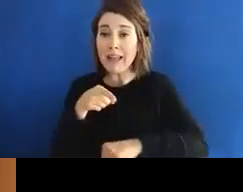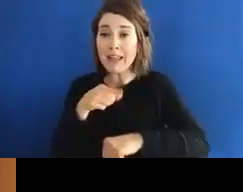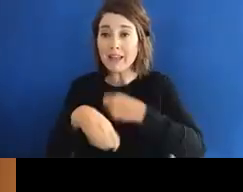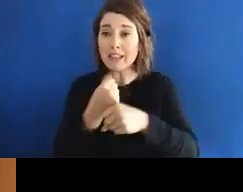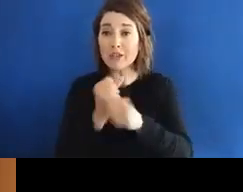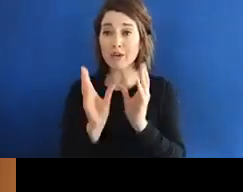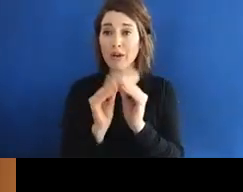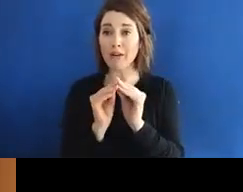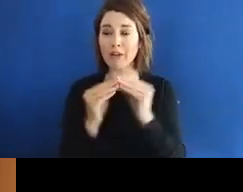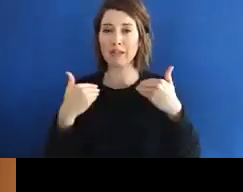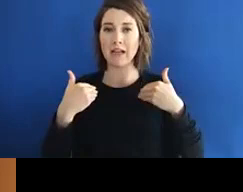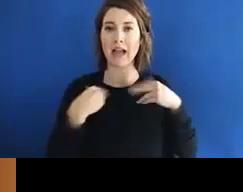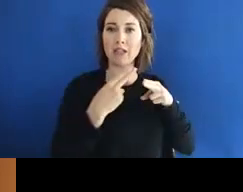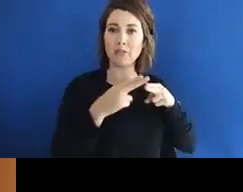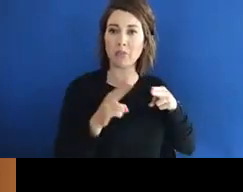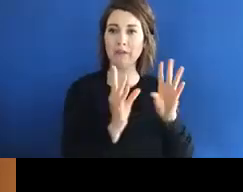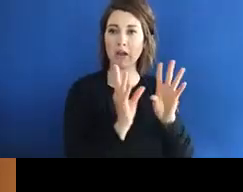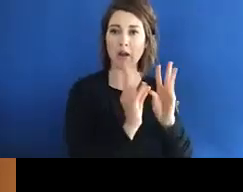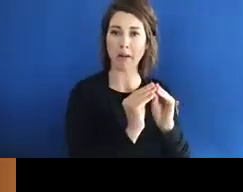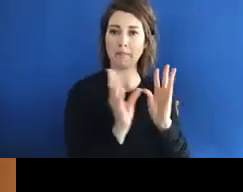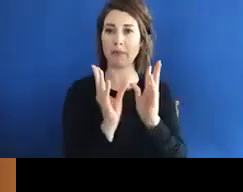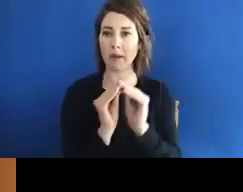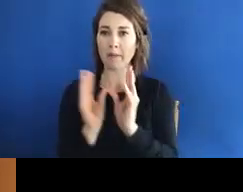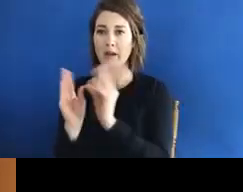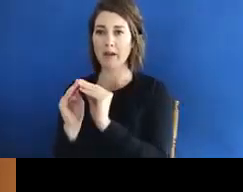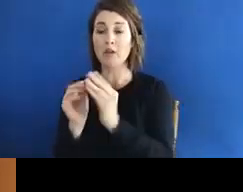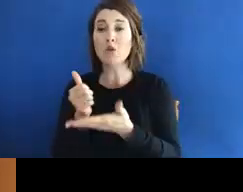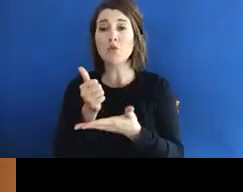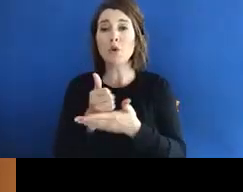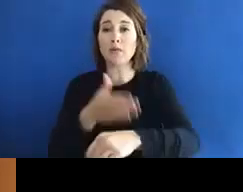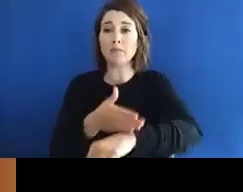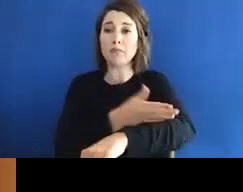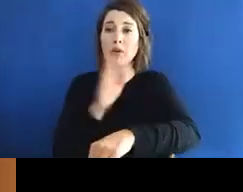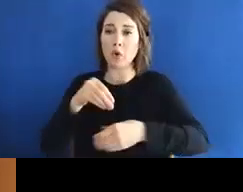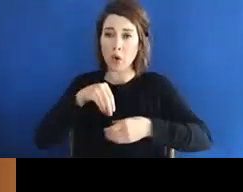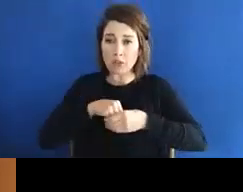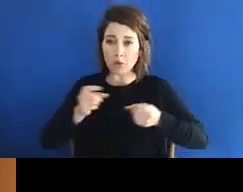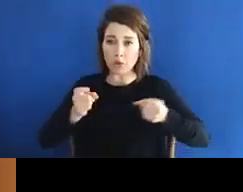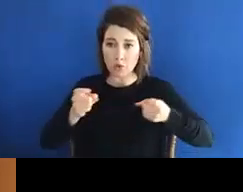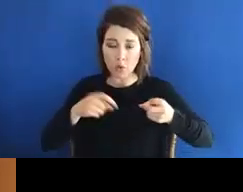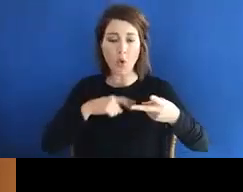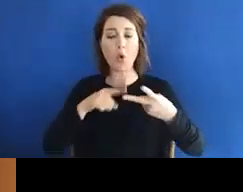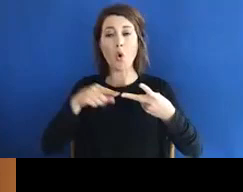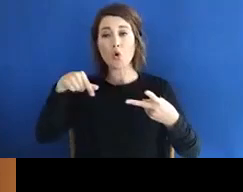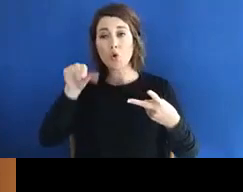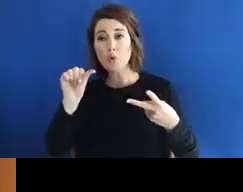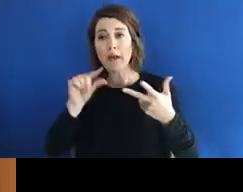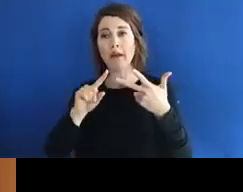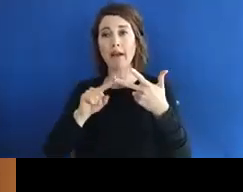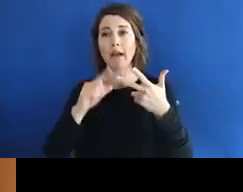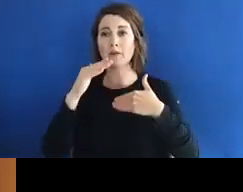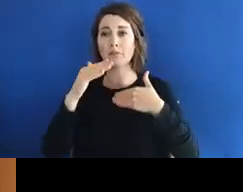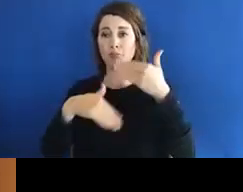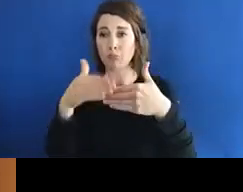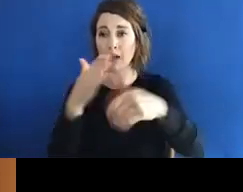many presentations that can help improve your internal controls, quality management, and process improvement. The agenda